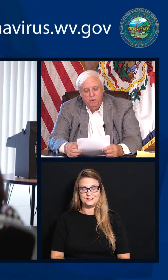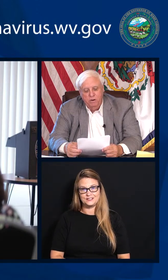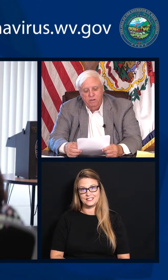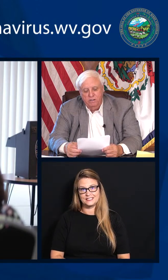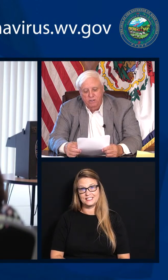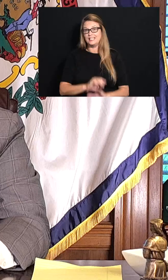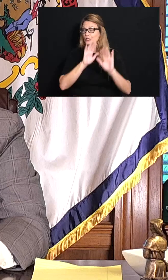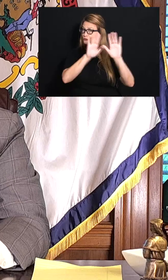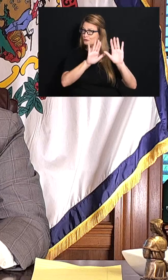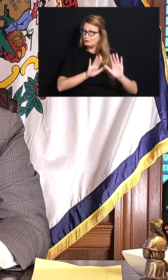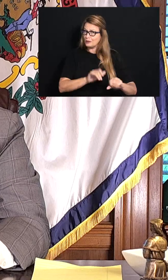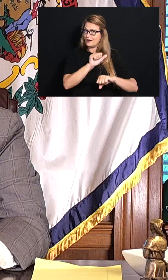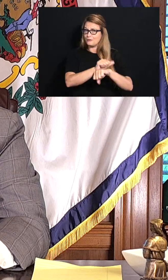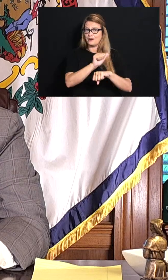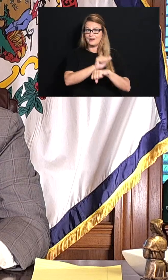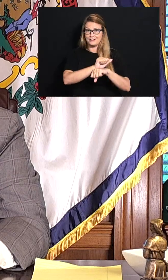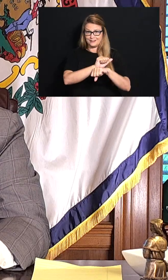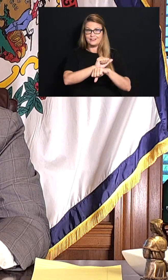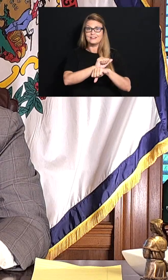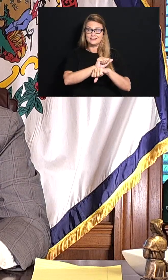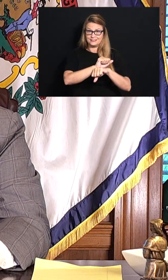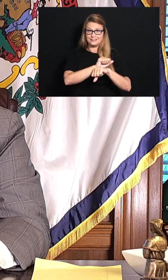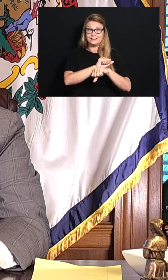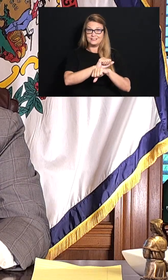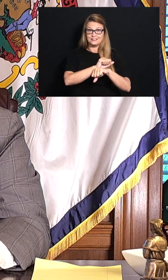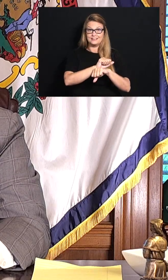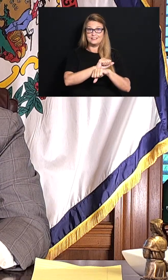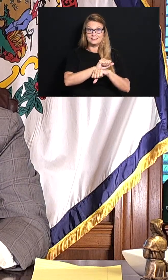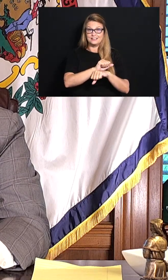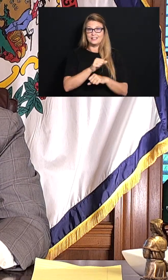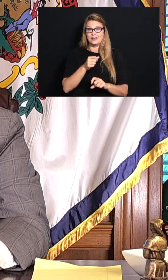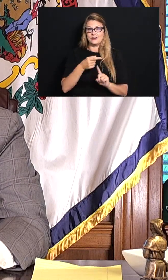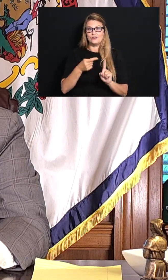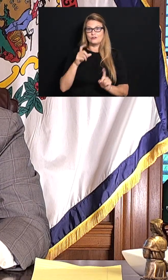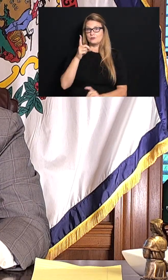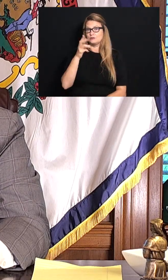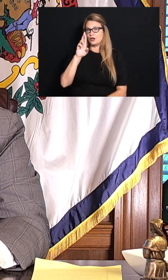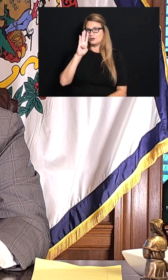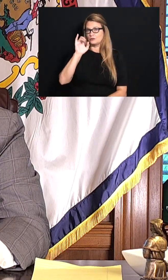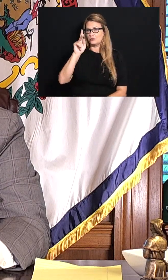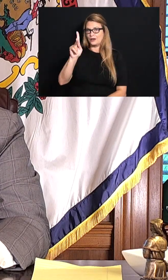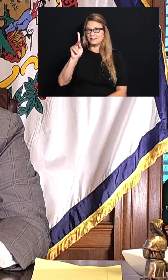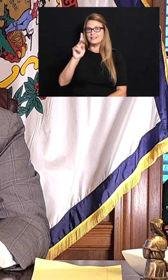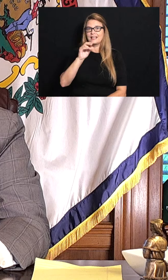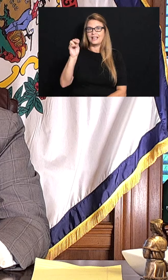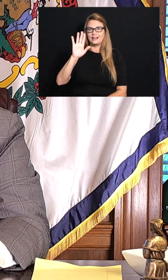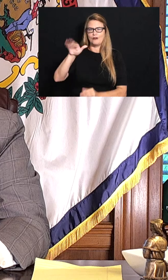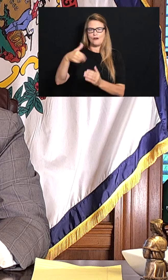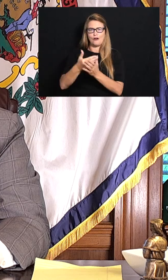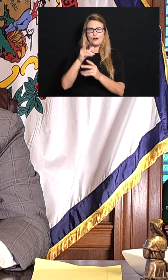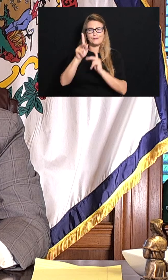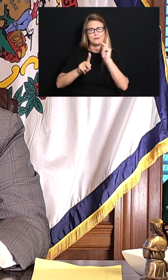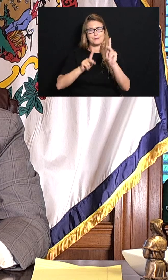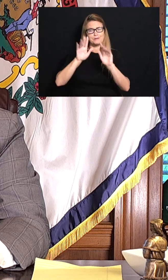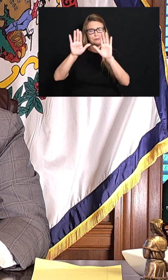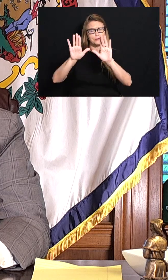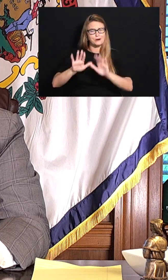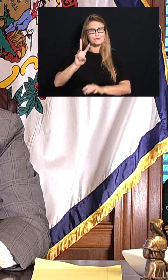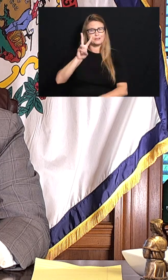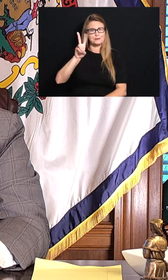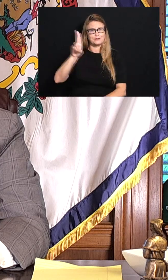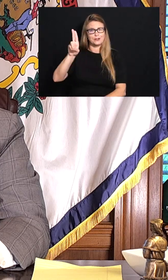great work, great work. By Dr. Brick and all the great people at WVU and all